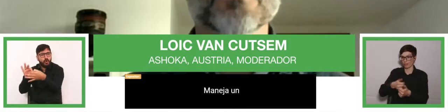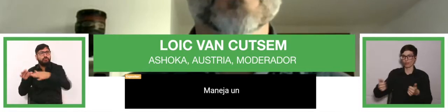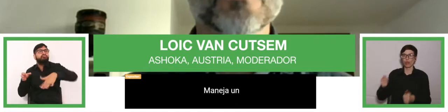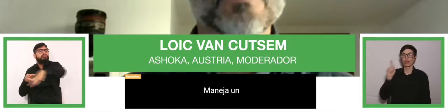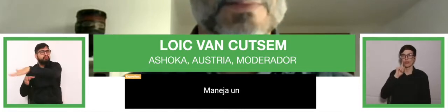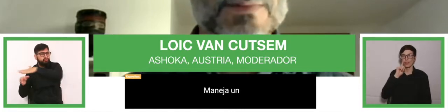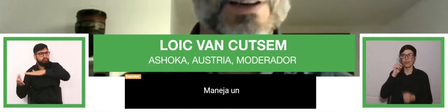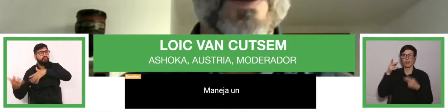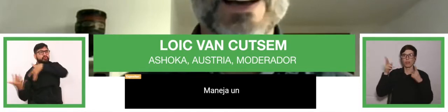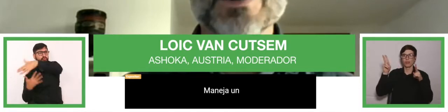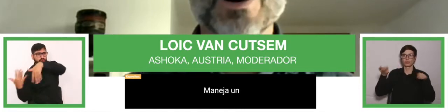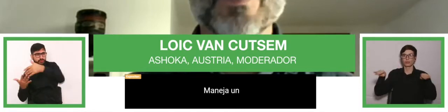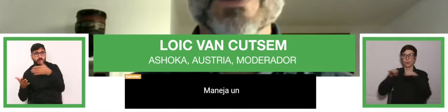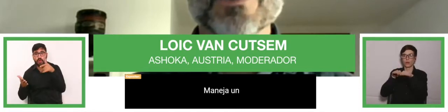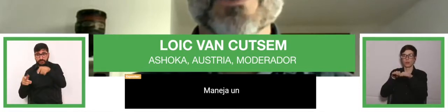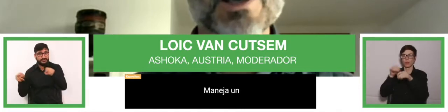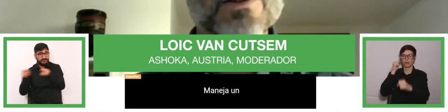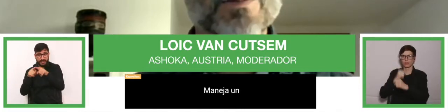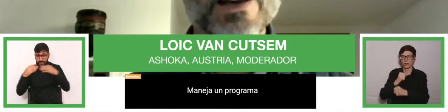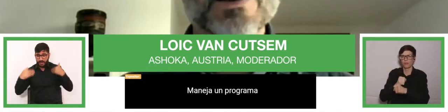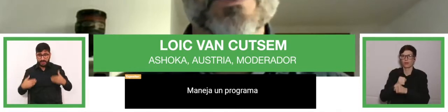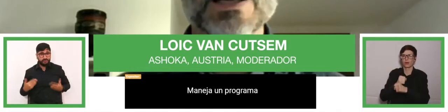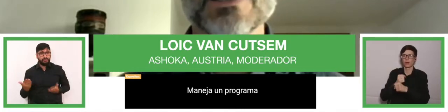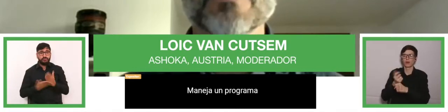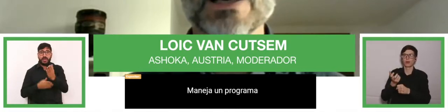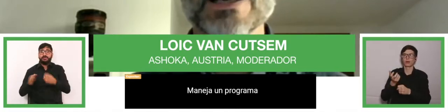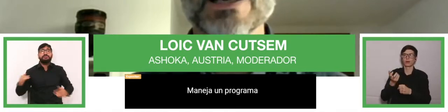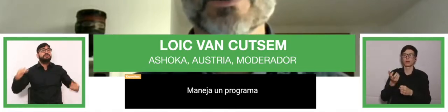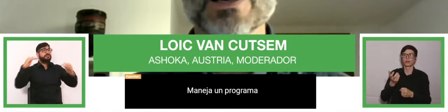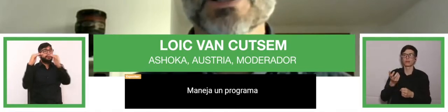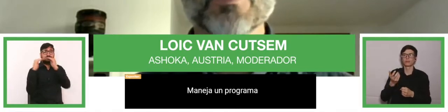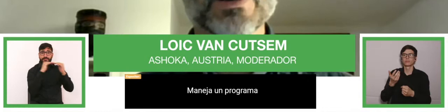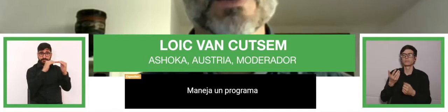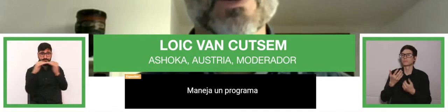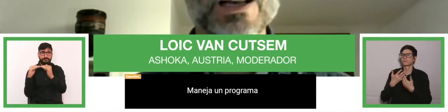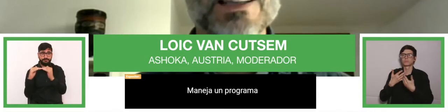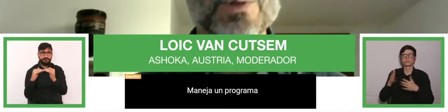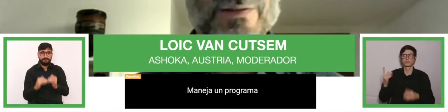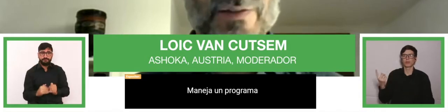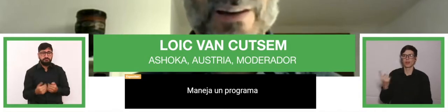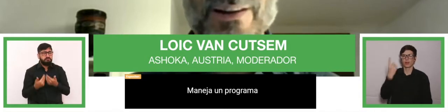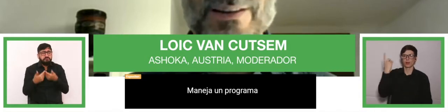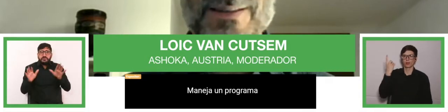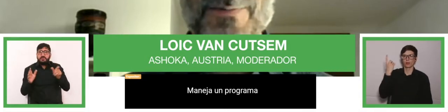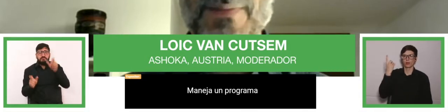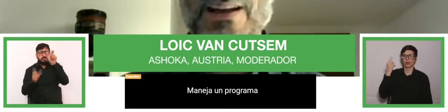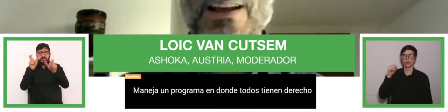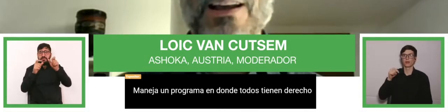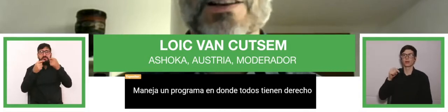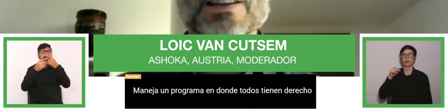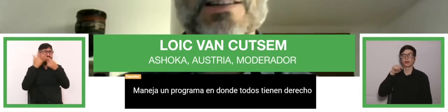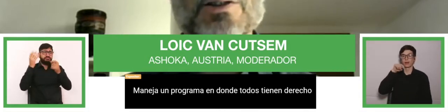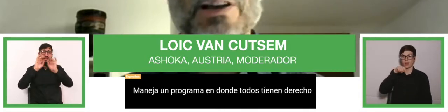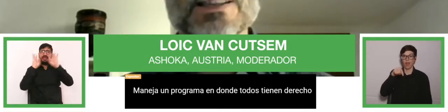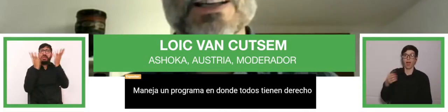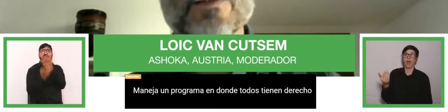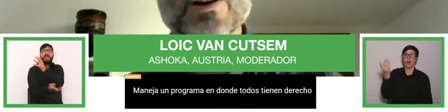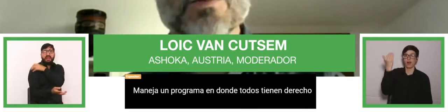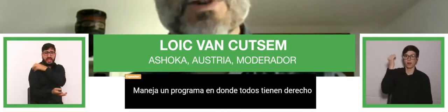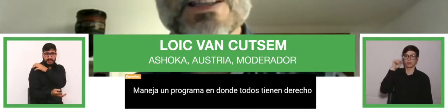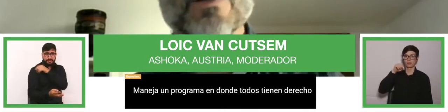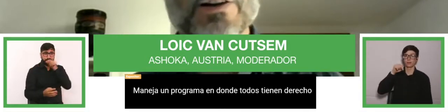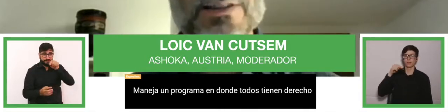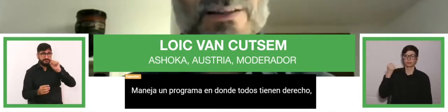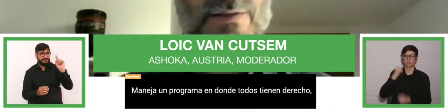as chief financial officer and general manager in leading Turkish companies for the last 25 years. And she is a trustee